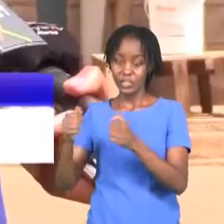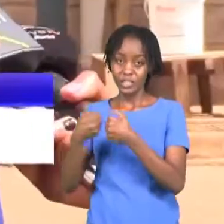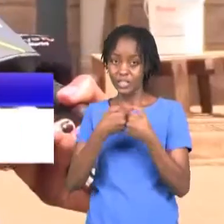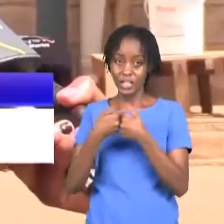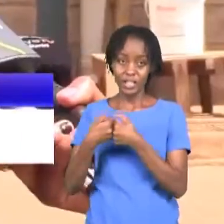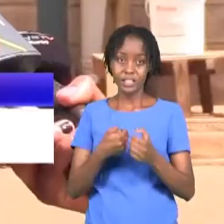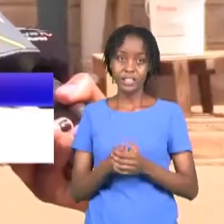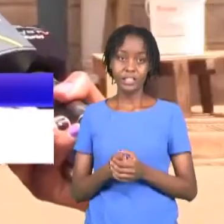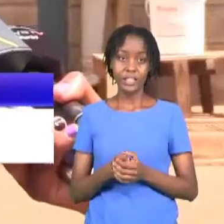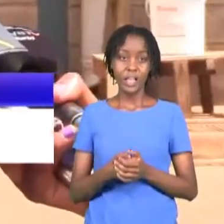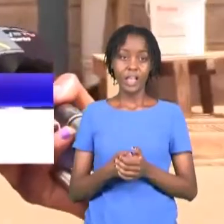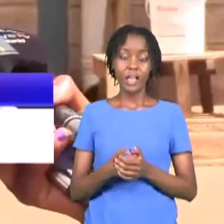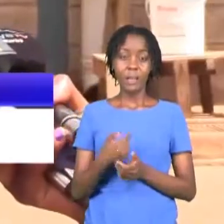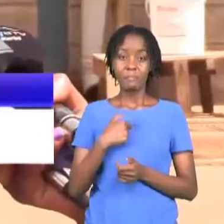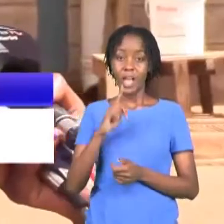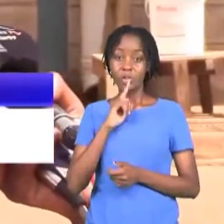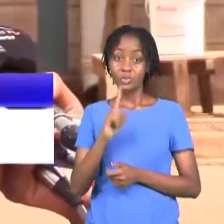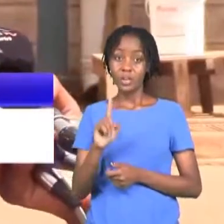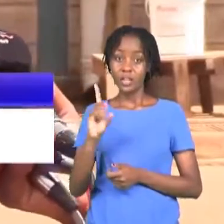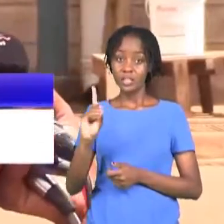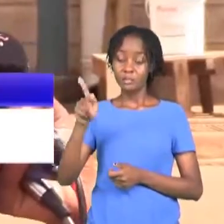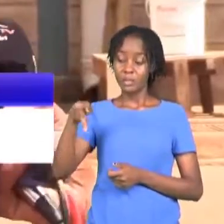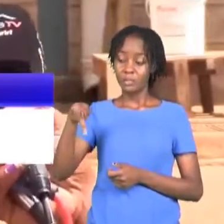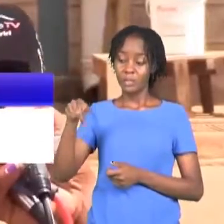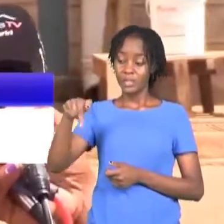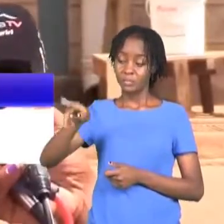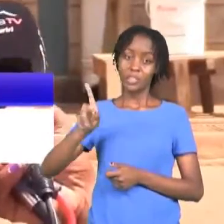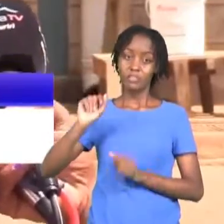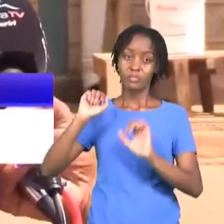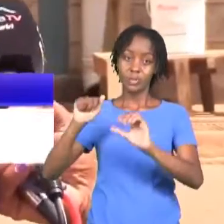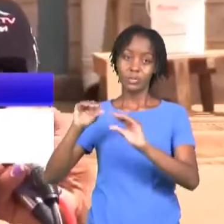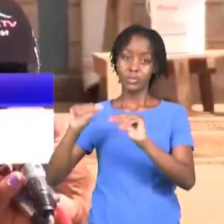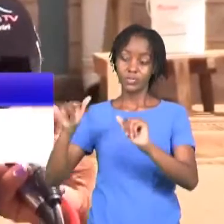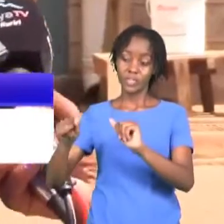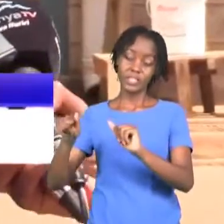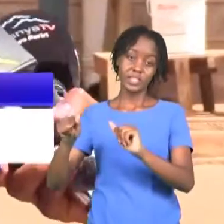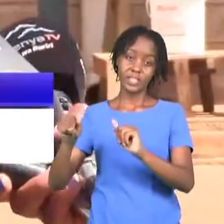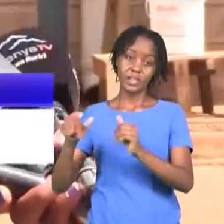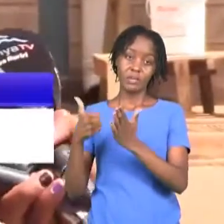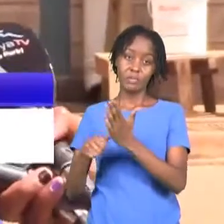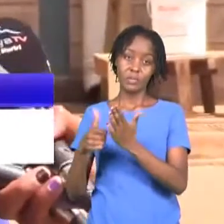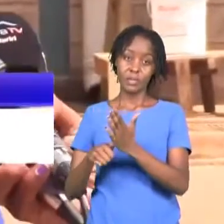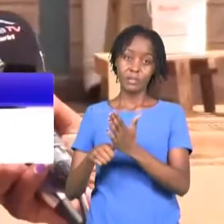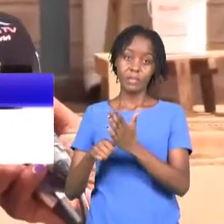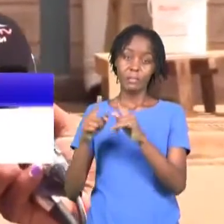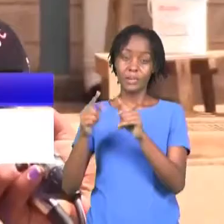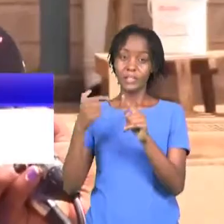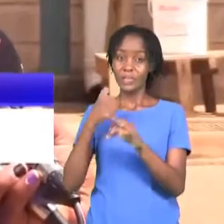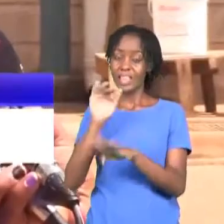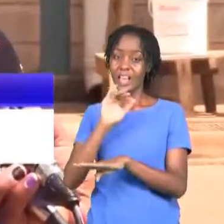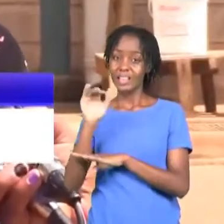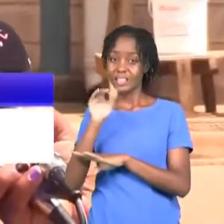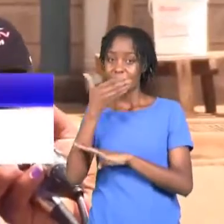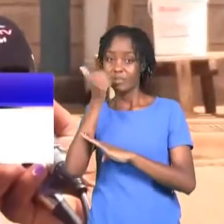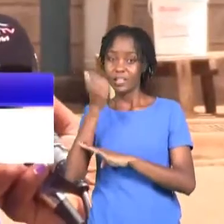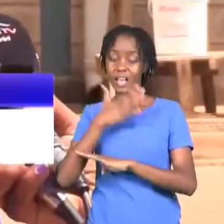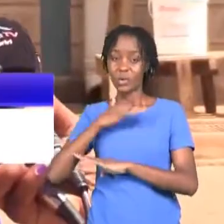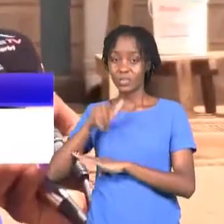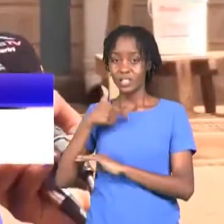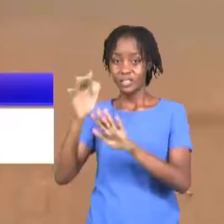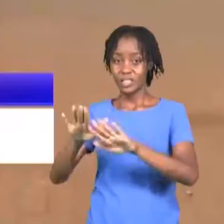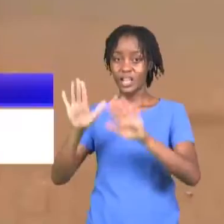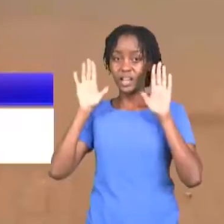DPP has its own way of handling these investigations, and I would request that we let that be in the ambit of the